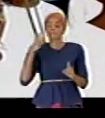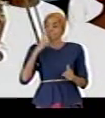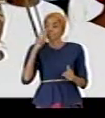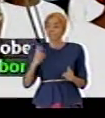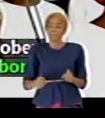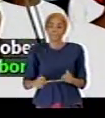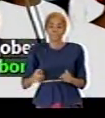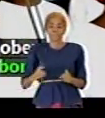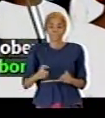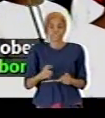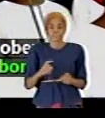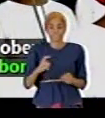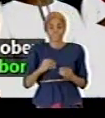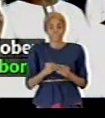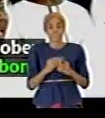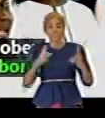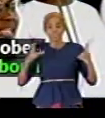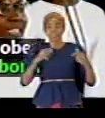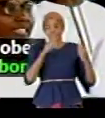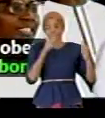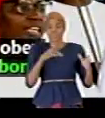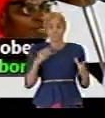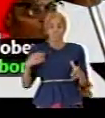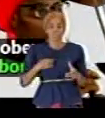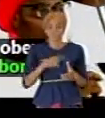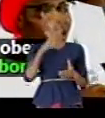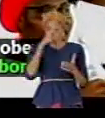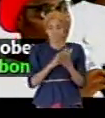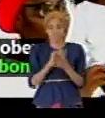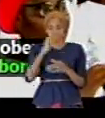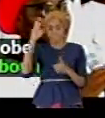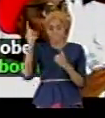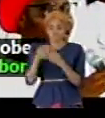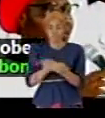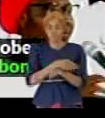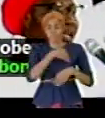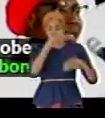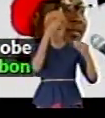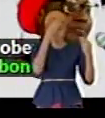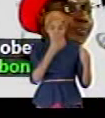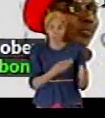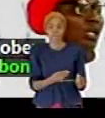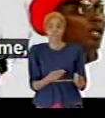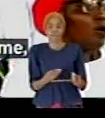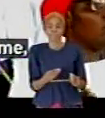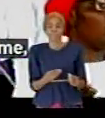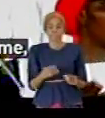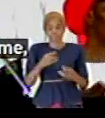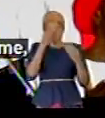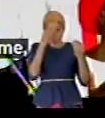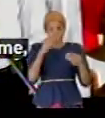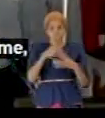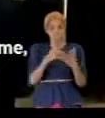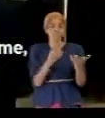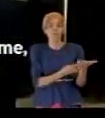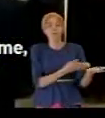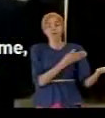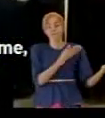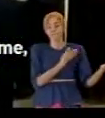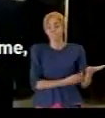command. Bountiful and blessed is if we trust Him and obey. Obey in